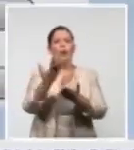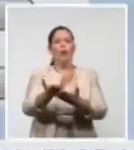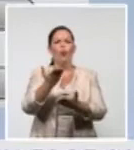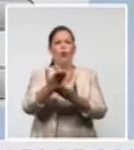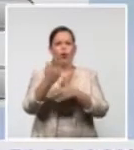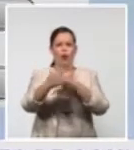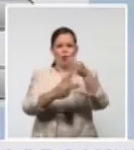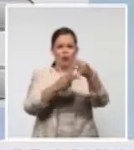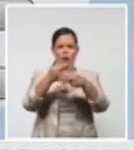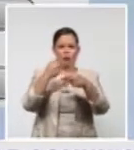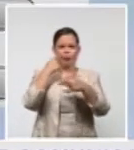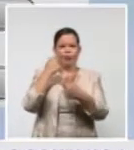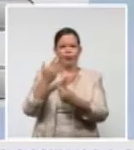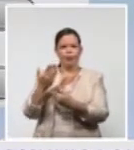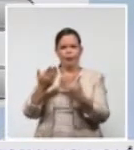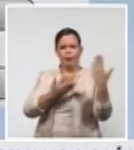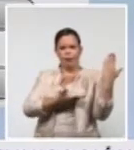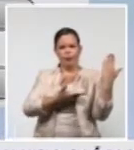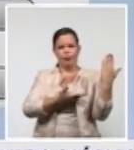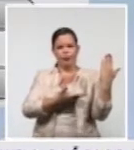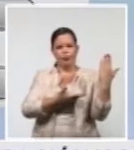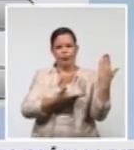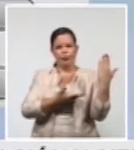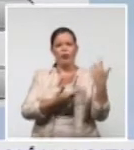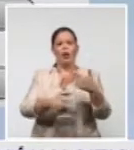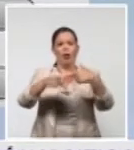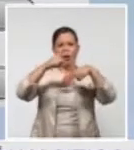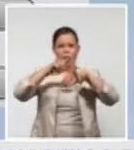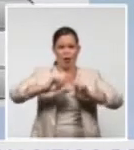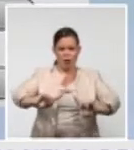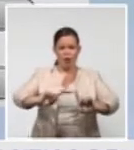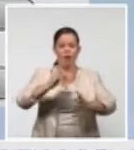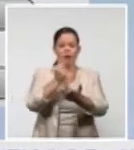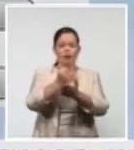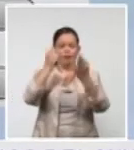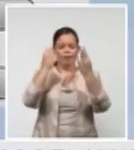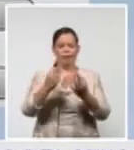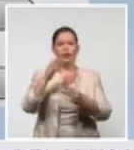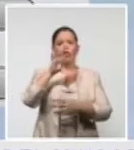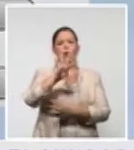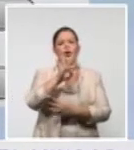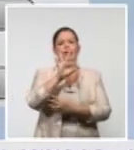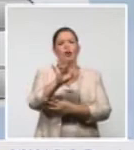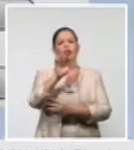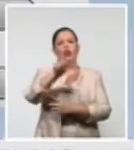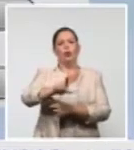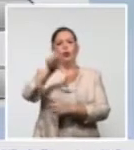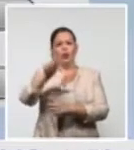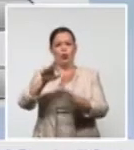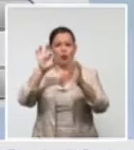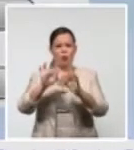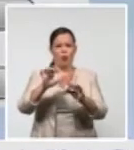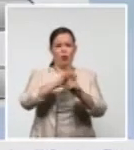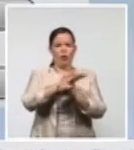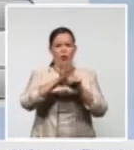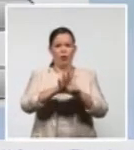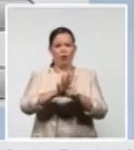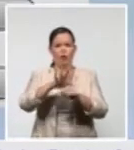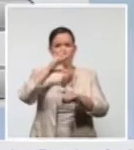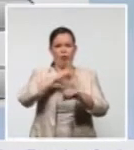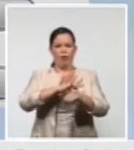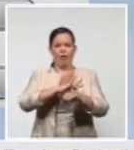4,350 samples processed, 48 tested positive for SARS-CoV-2